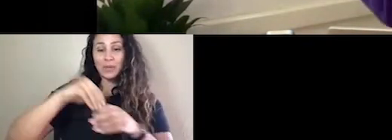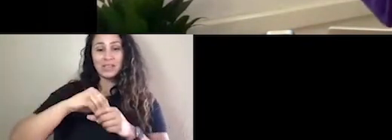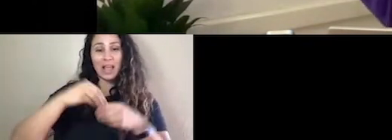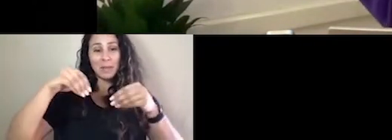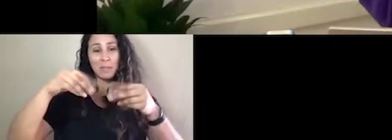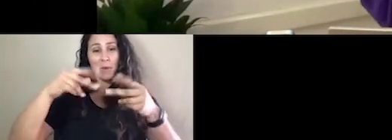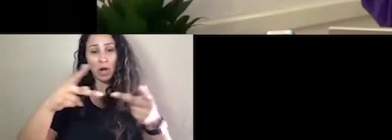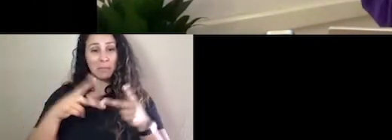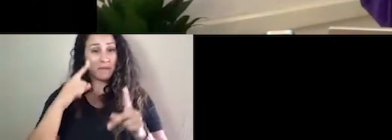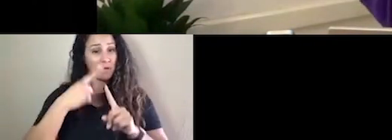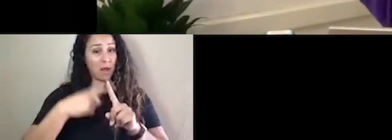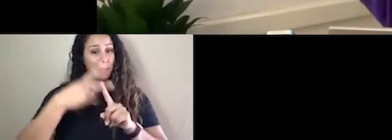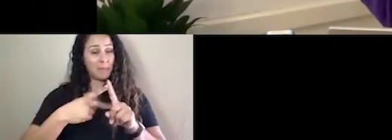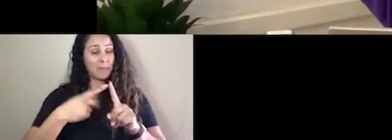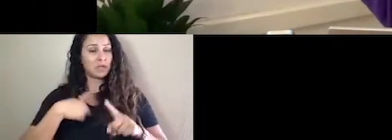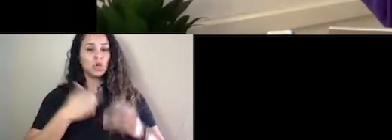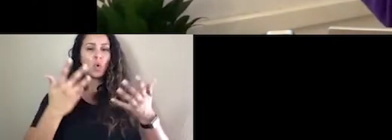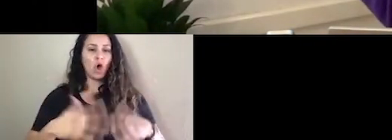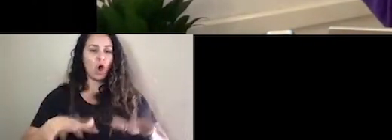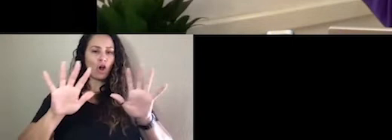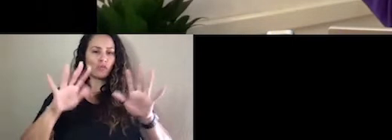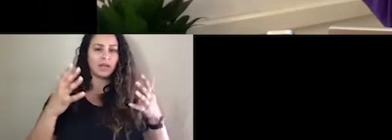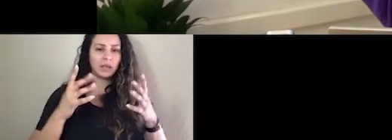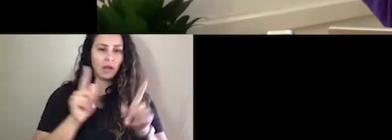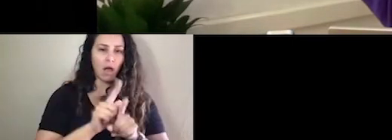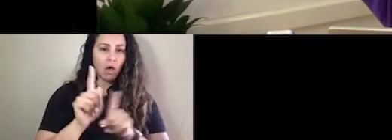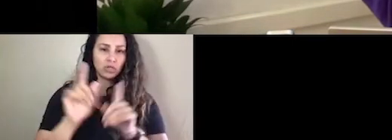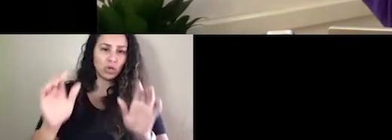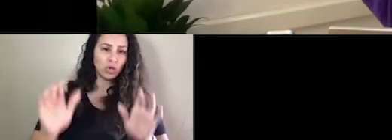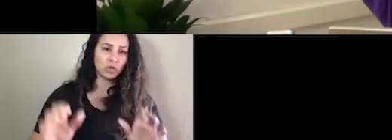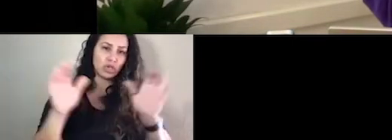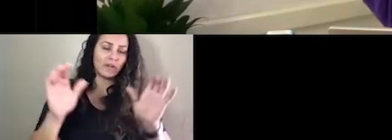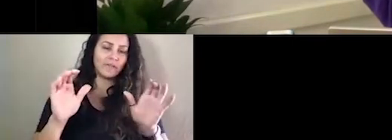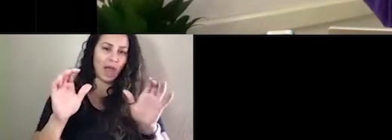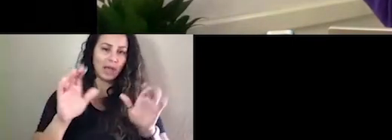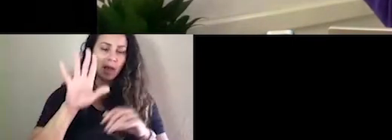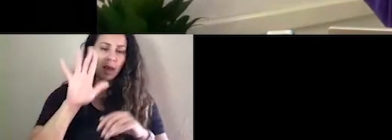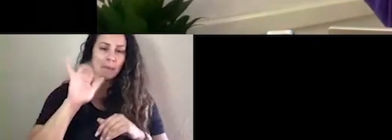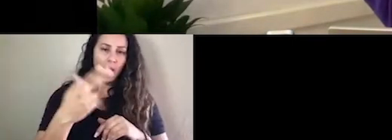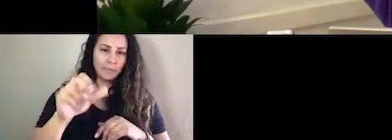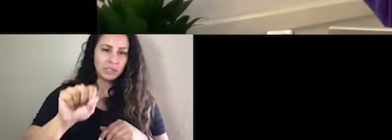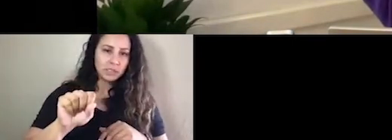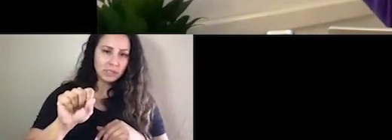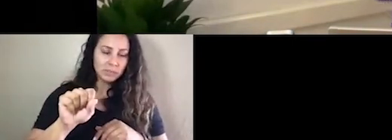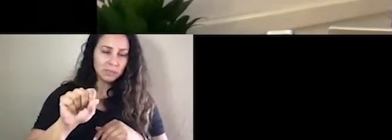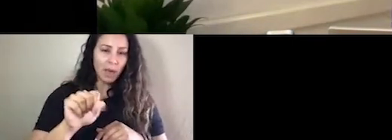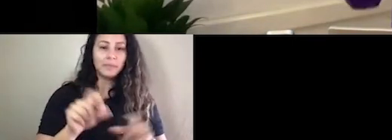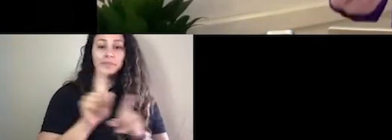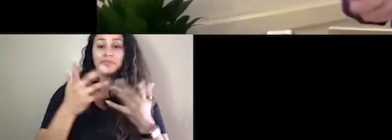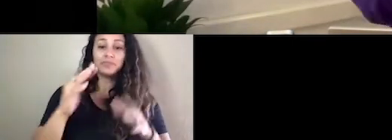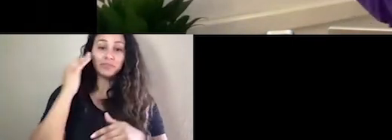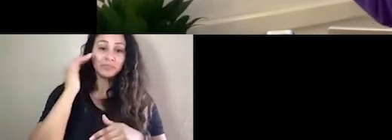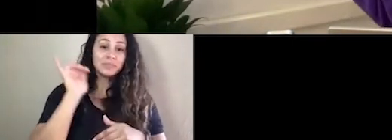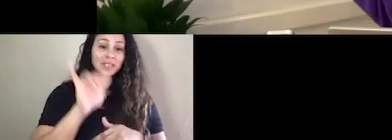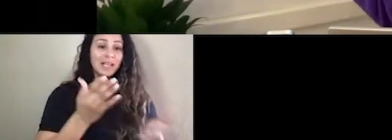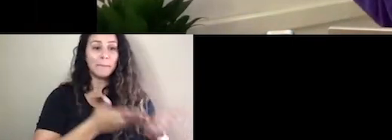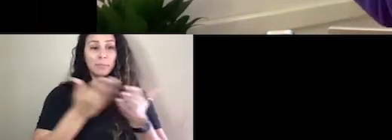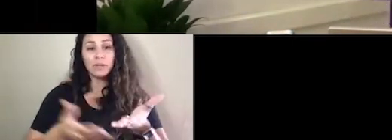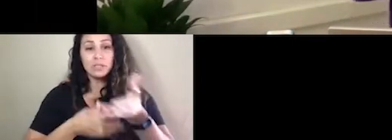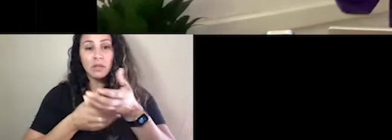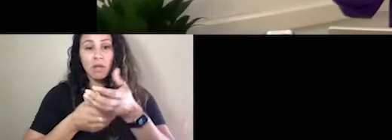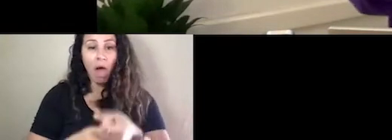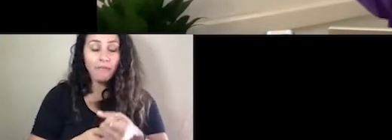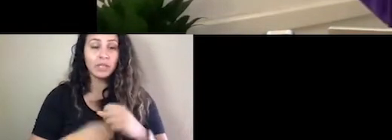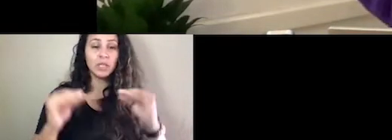2 months, and we were already also certified by HubSpot. And as you know, this brings confidence, this brings